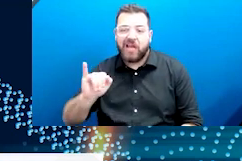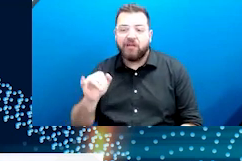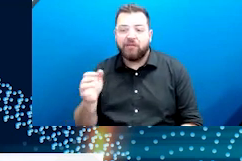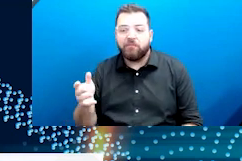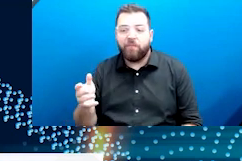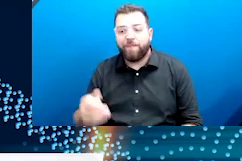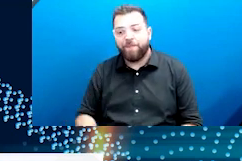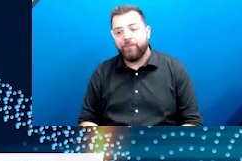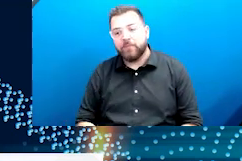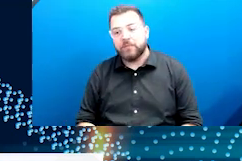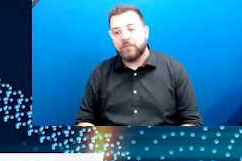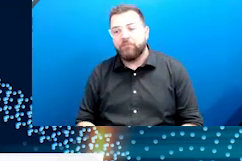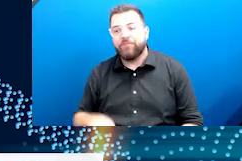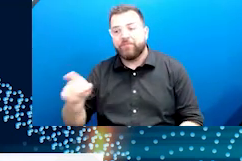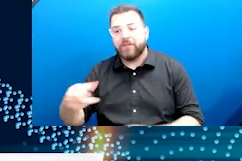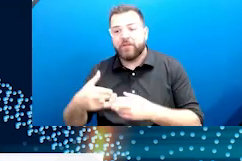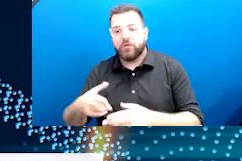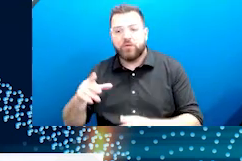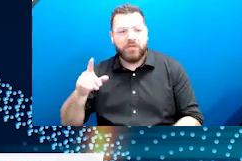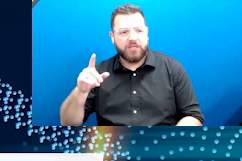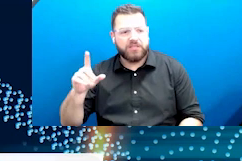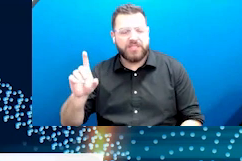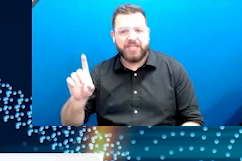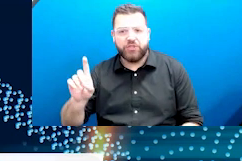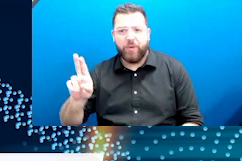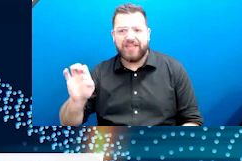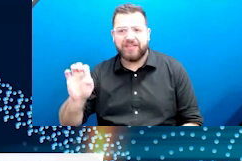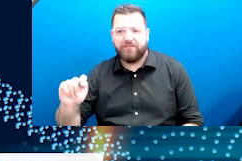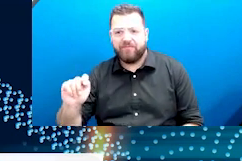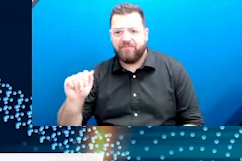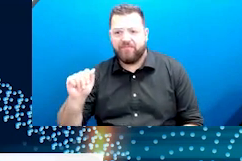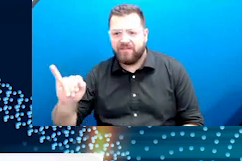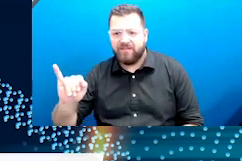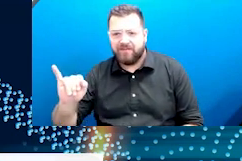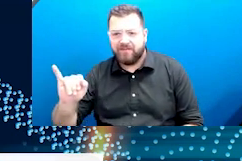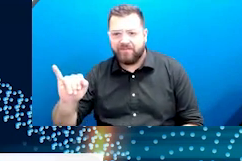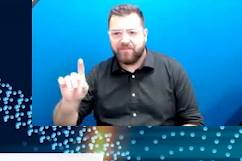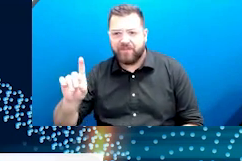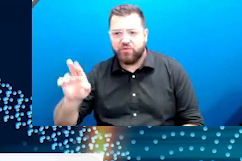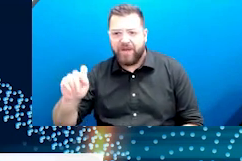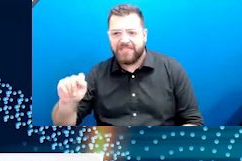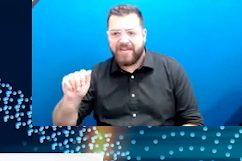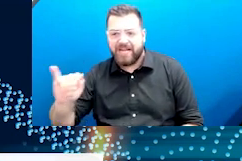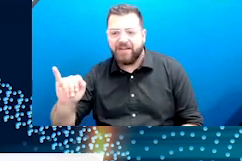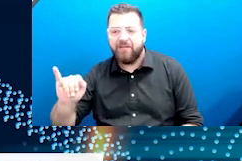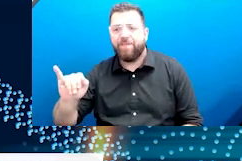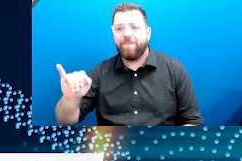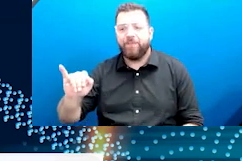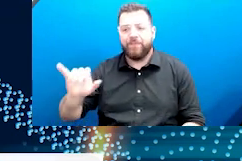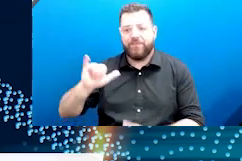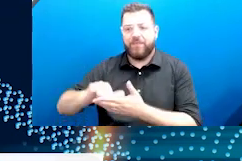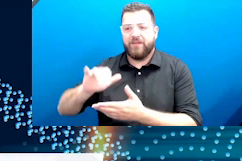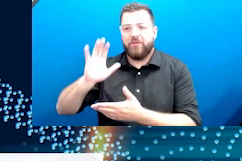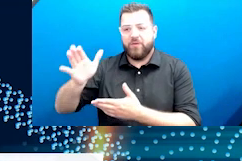with. It's called Duet AI, which is going to work with their workspace, which is the Google Docs slides, that